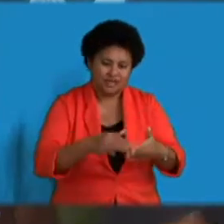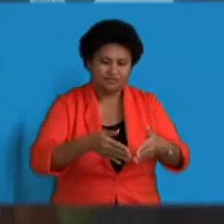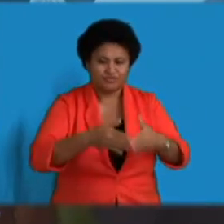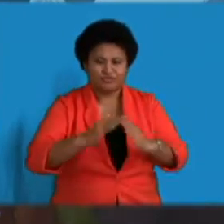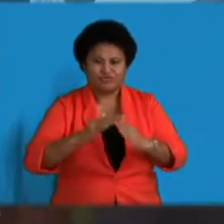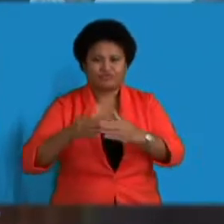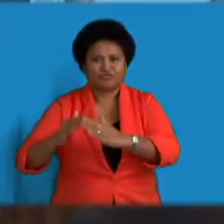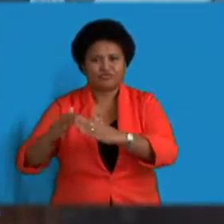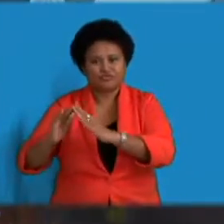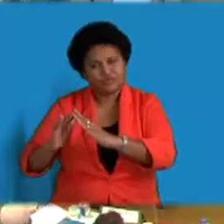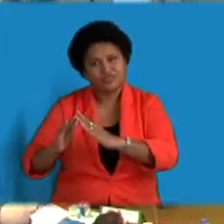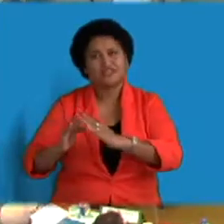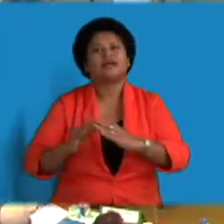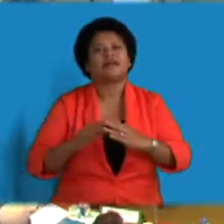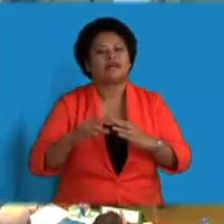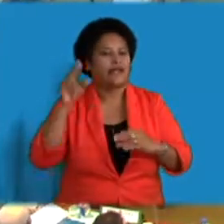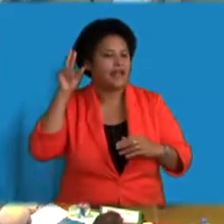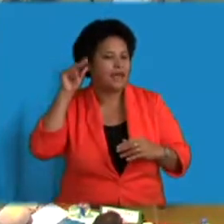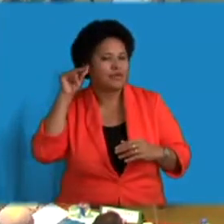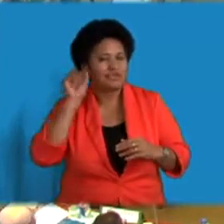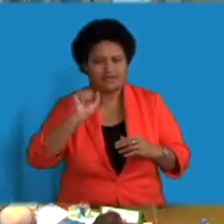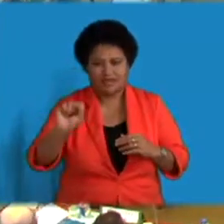Thank you. Honourable Premson.